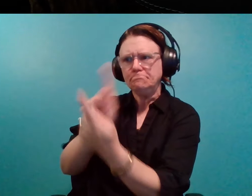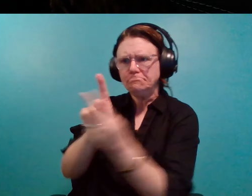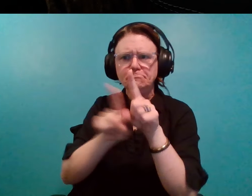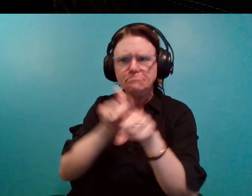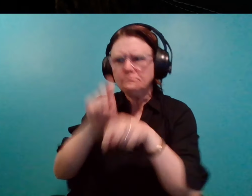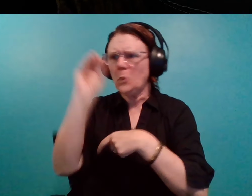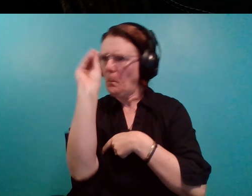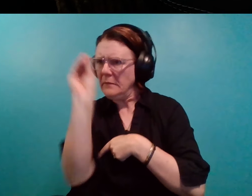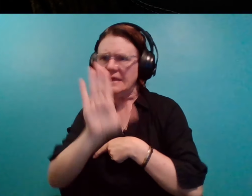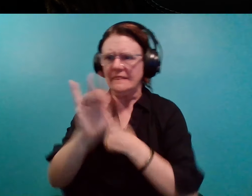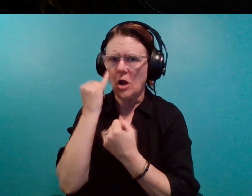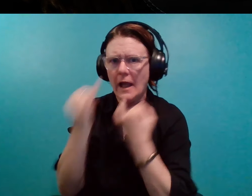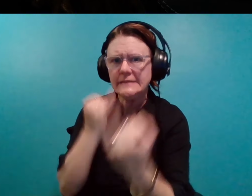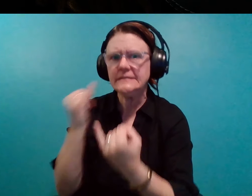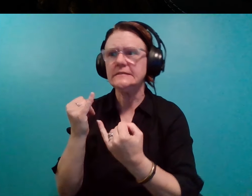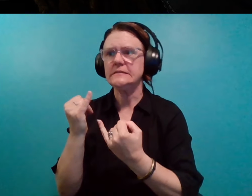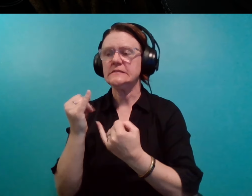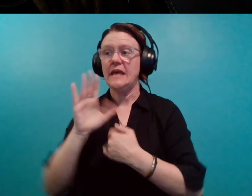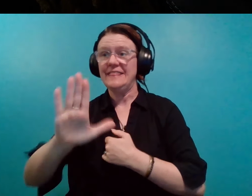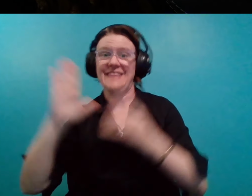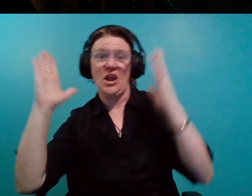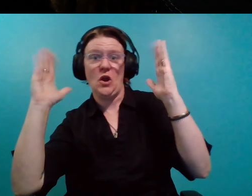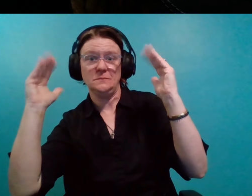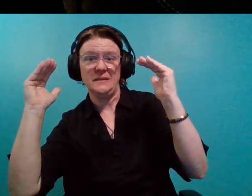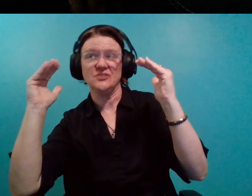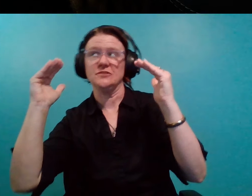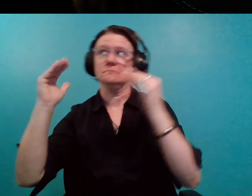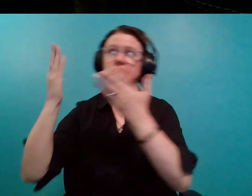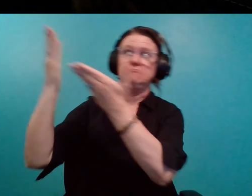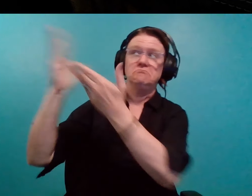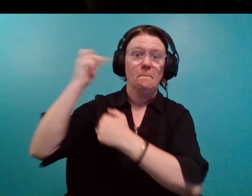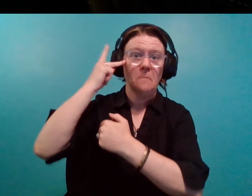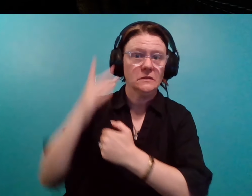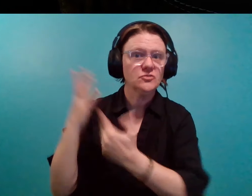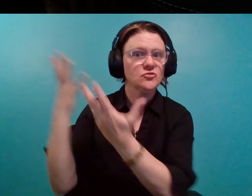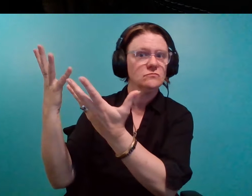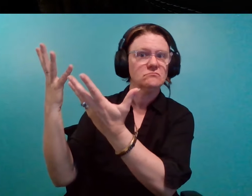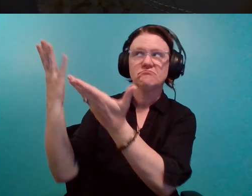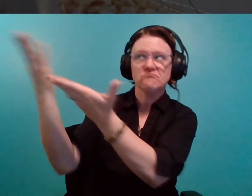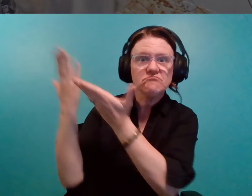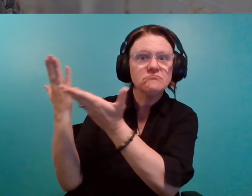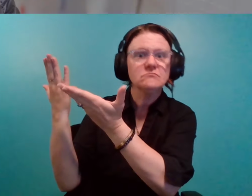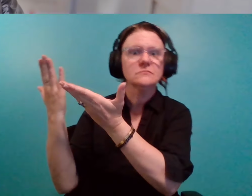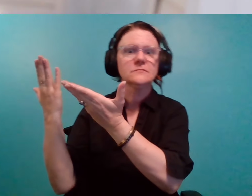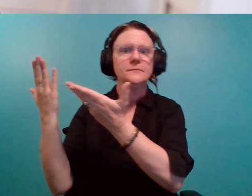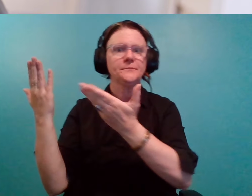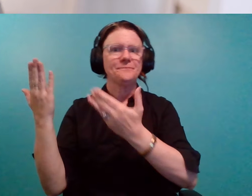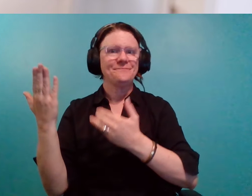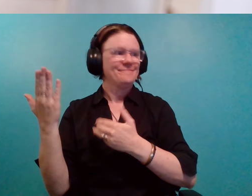say, to hear what they expect from politicians and public